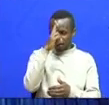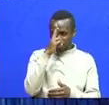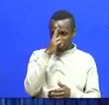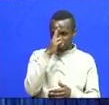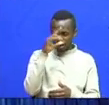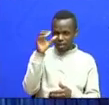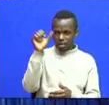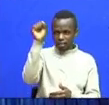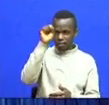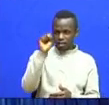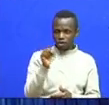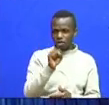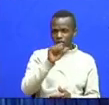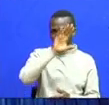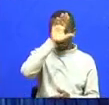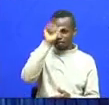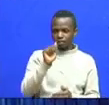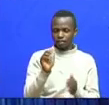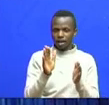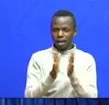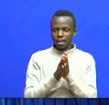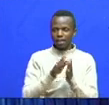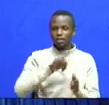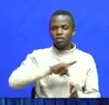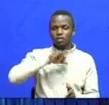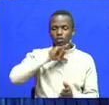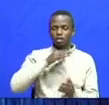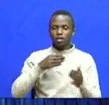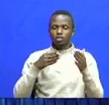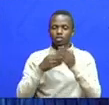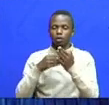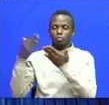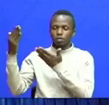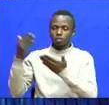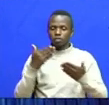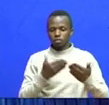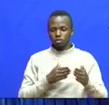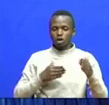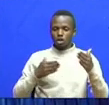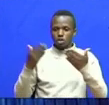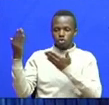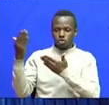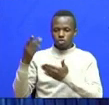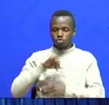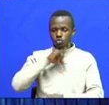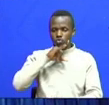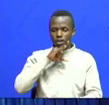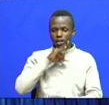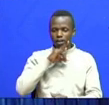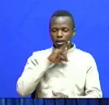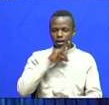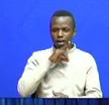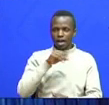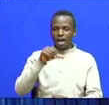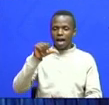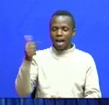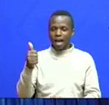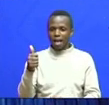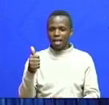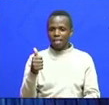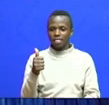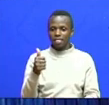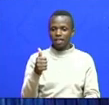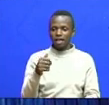and Uganda. Kenya's top export destinations are Uganda, Netherlands, Pakistan, the United States of